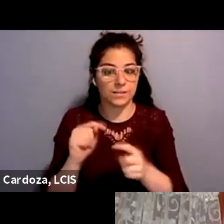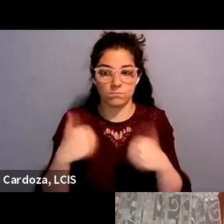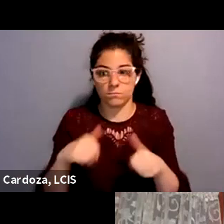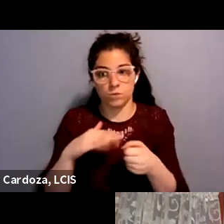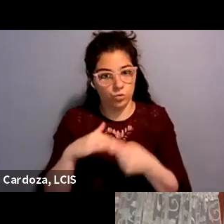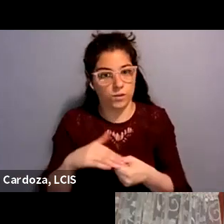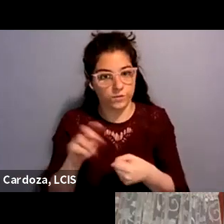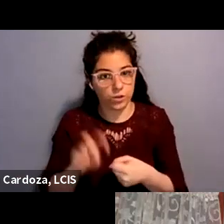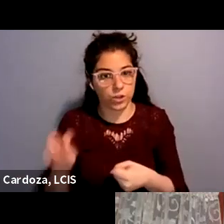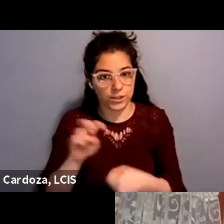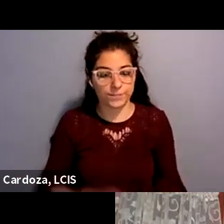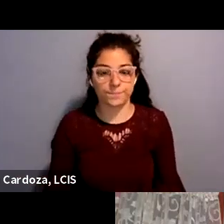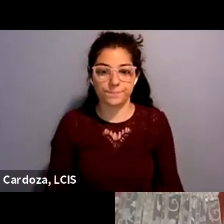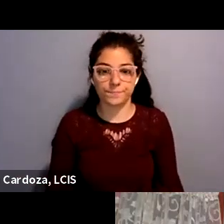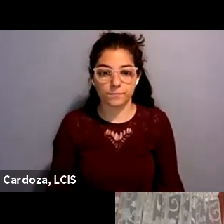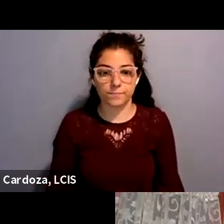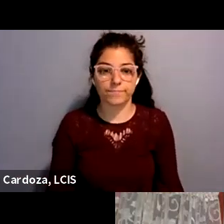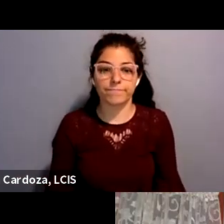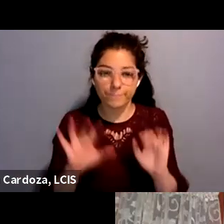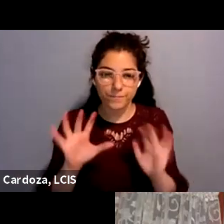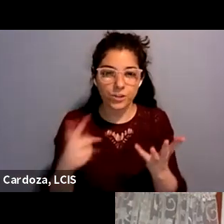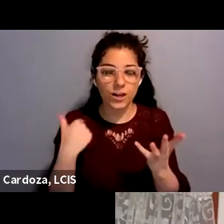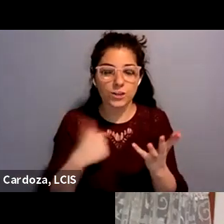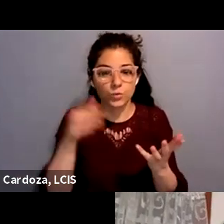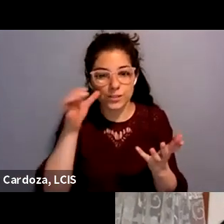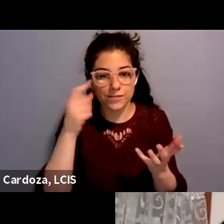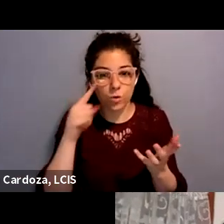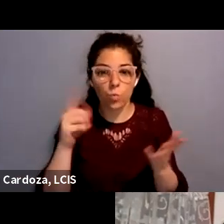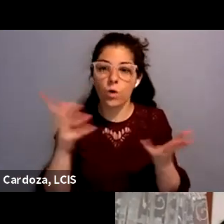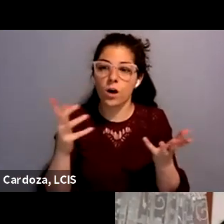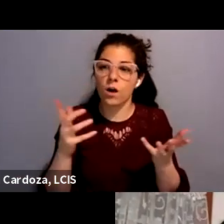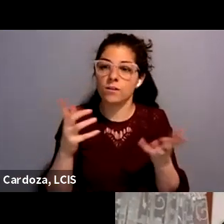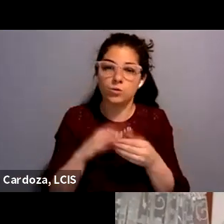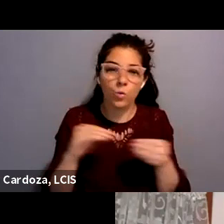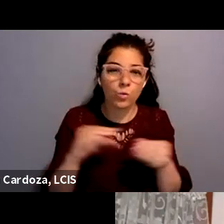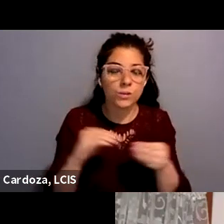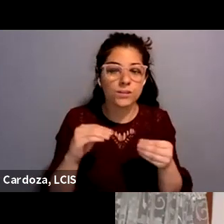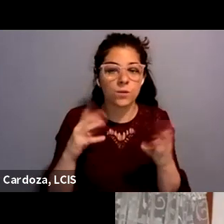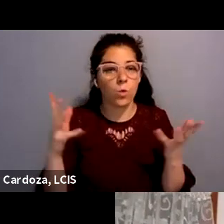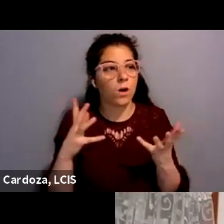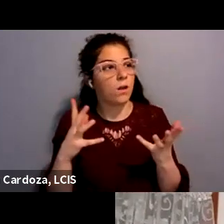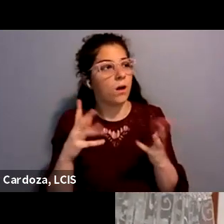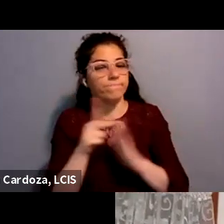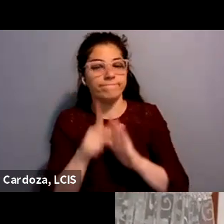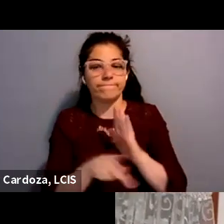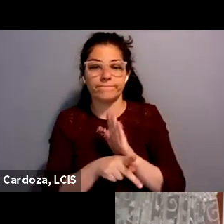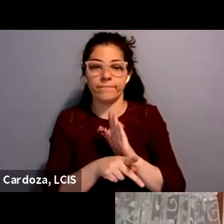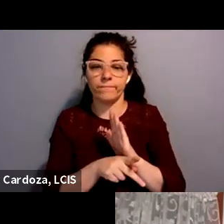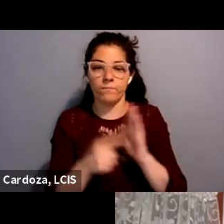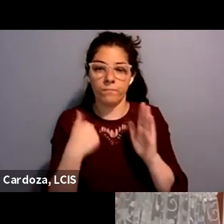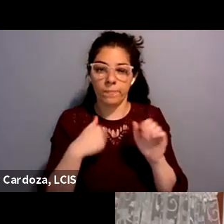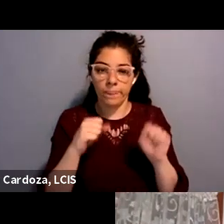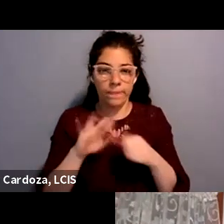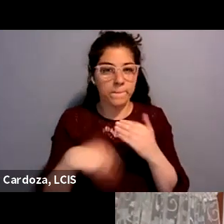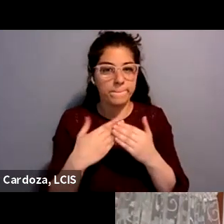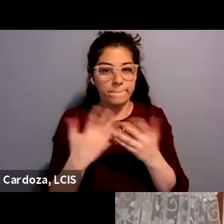journey. I urge us all to listen for what are the stories and what are the principles that we can all